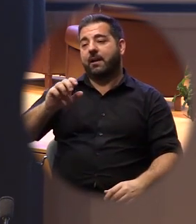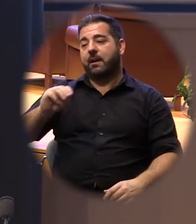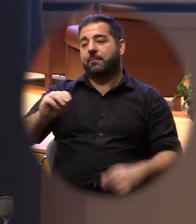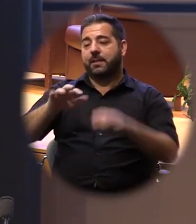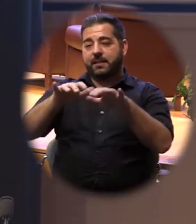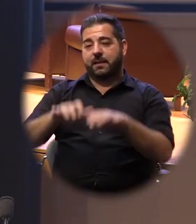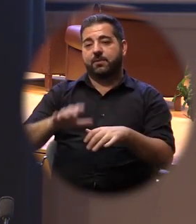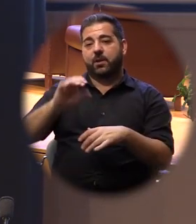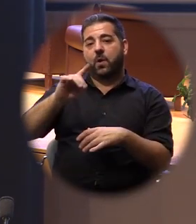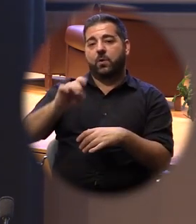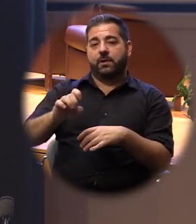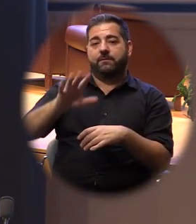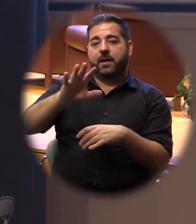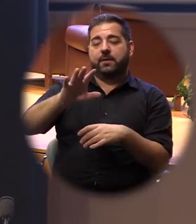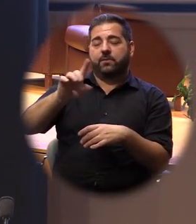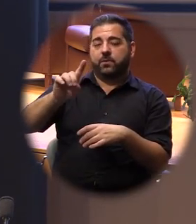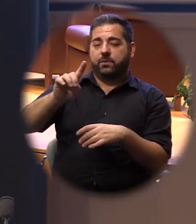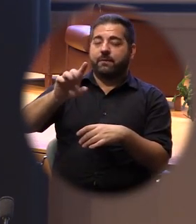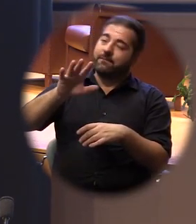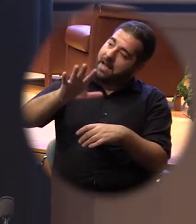code